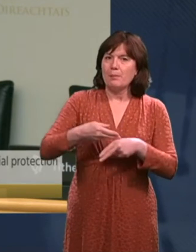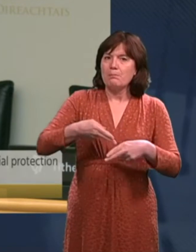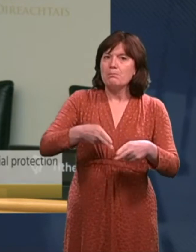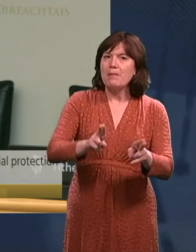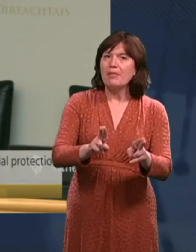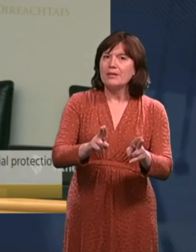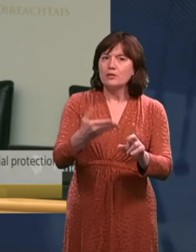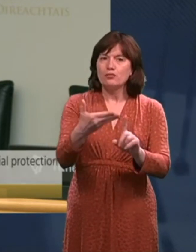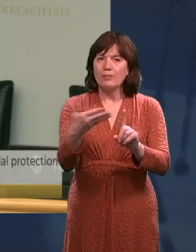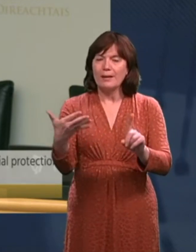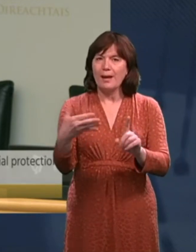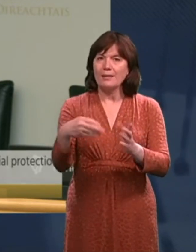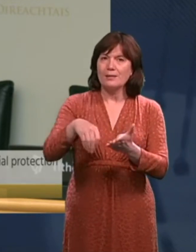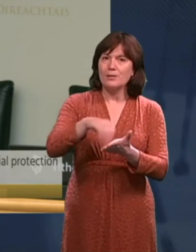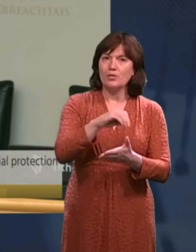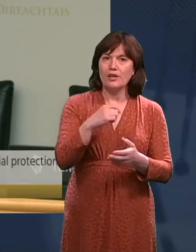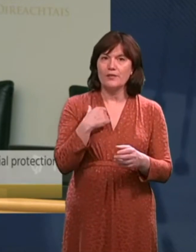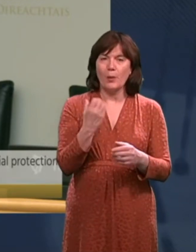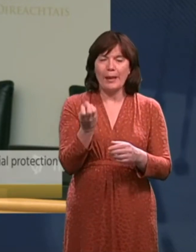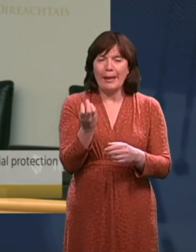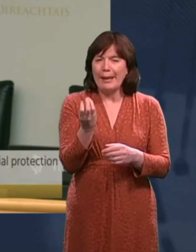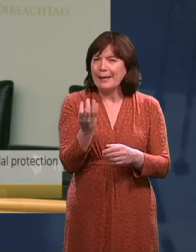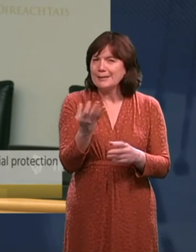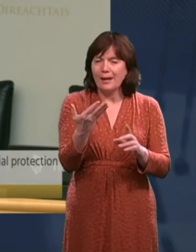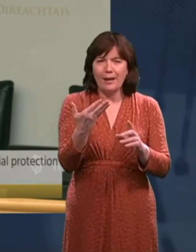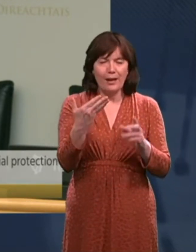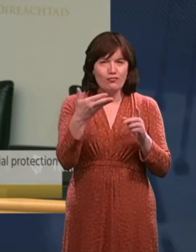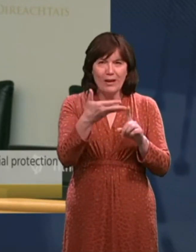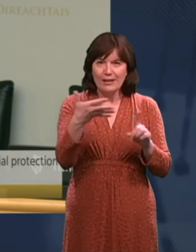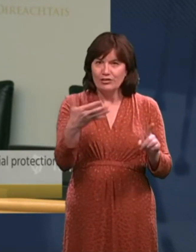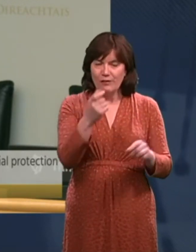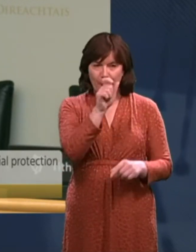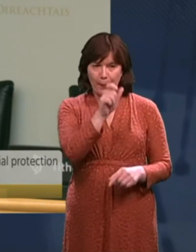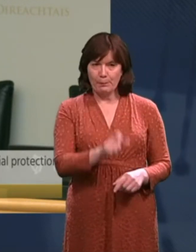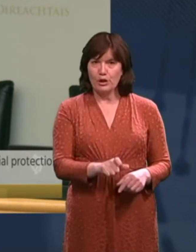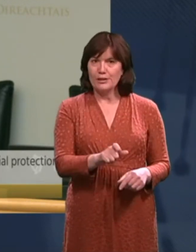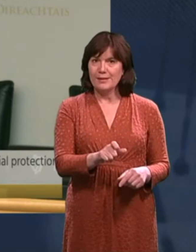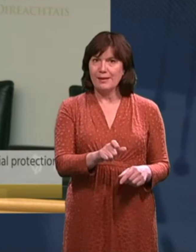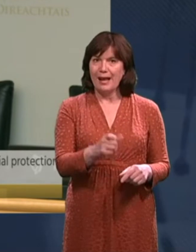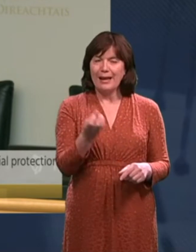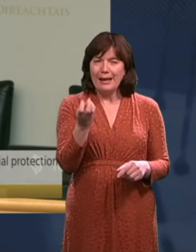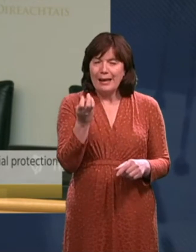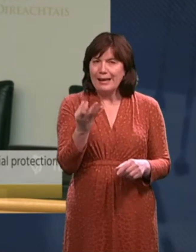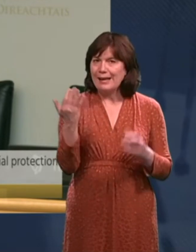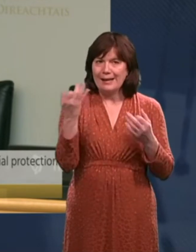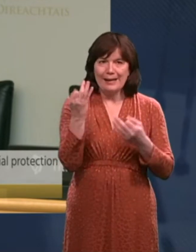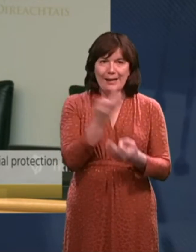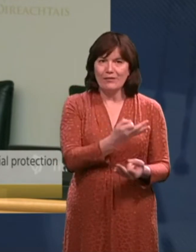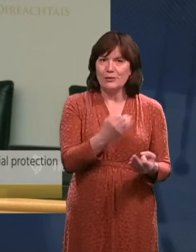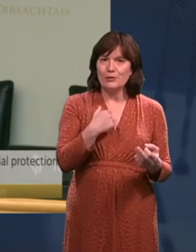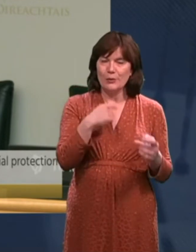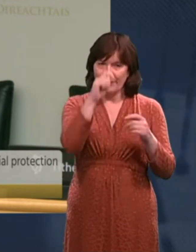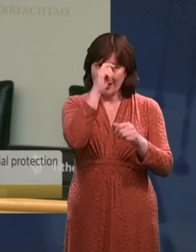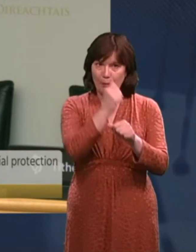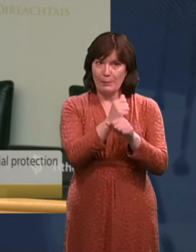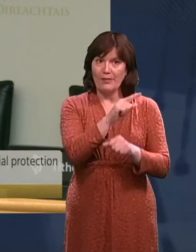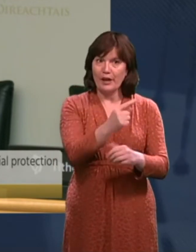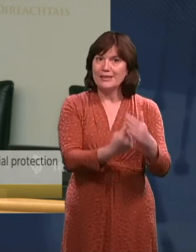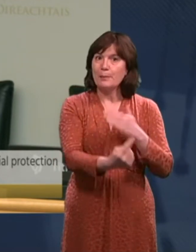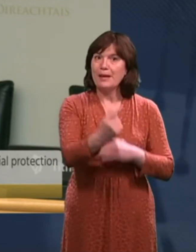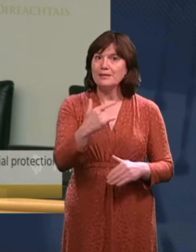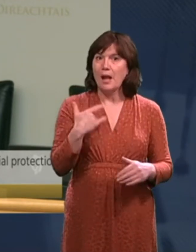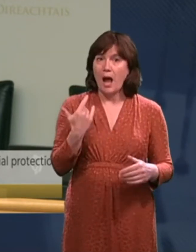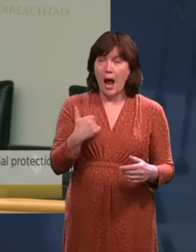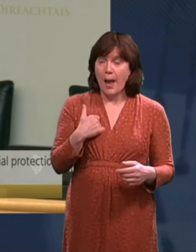little consideration of the individual and insufficient flexibility to enable independent living. I have to say that I was speechless listening to